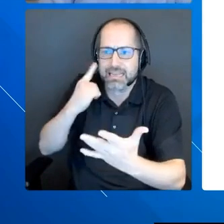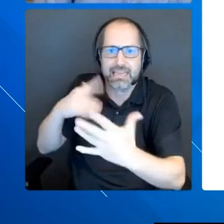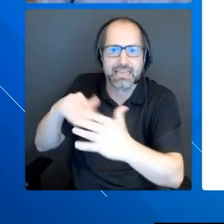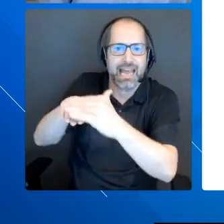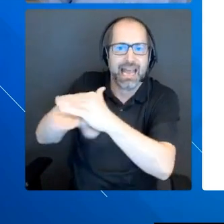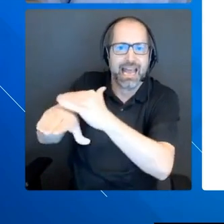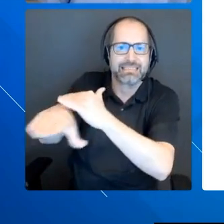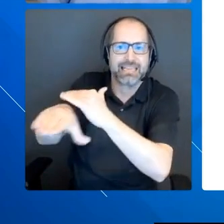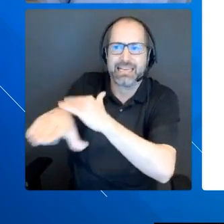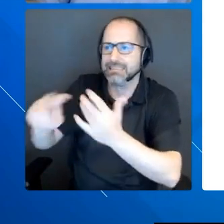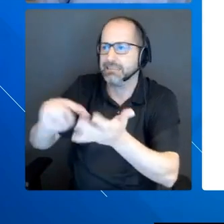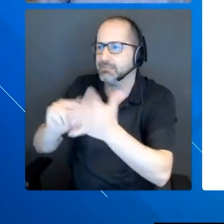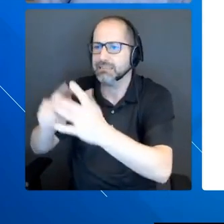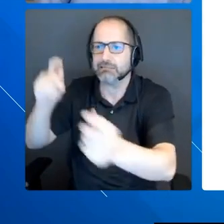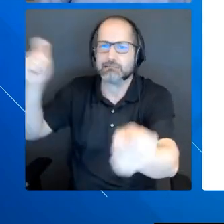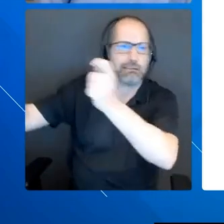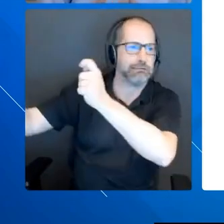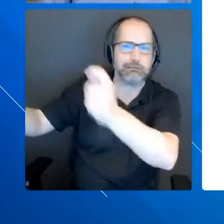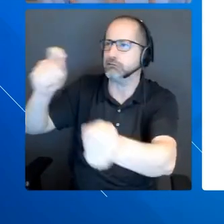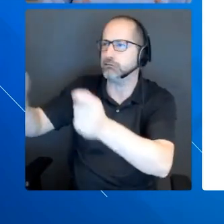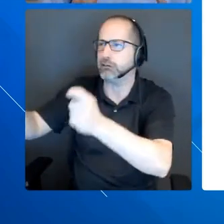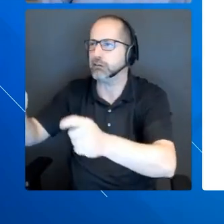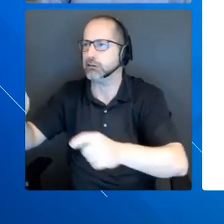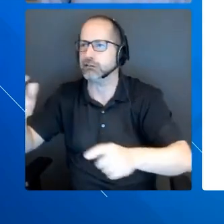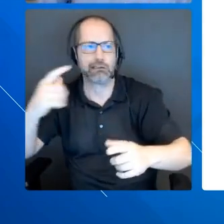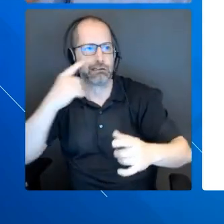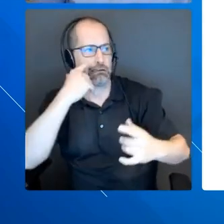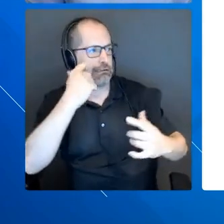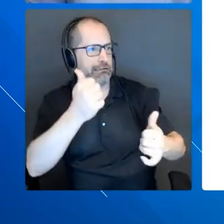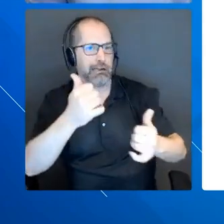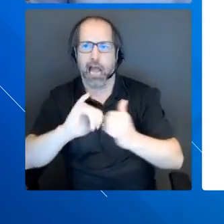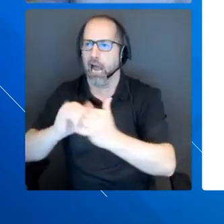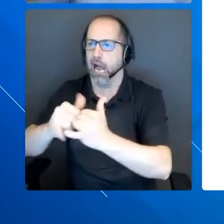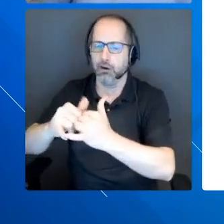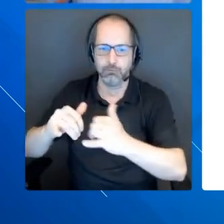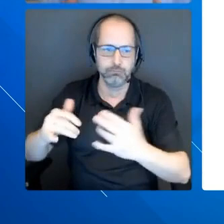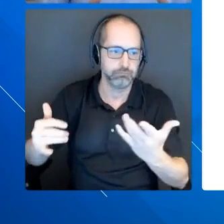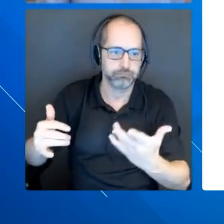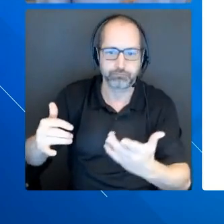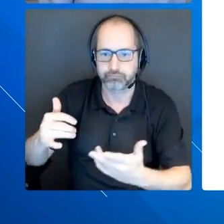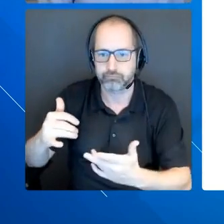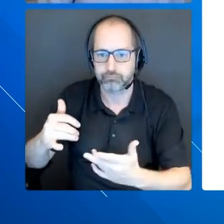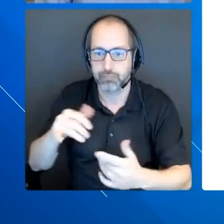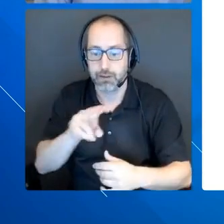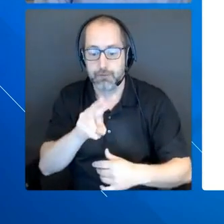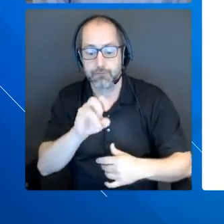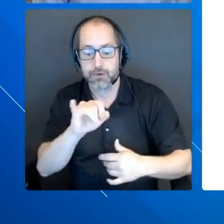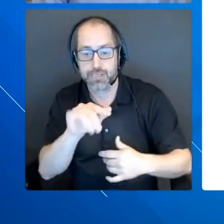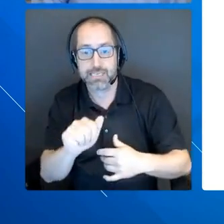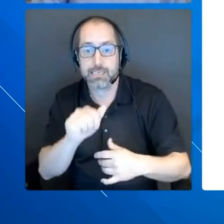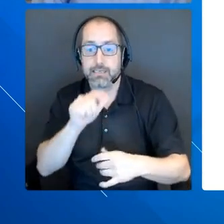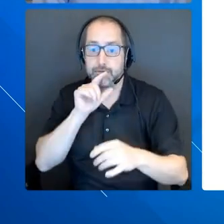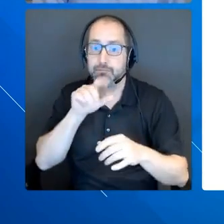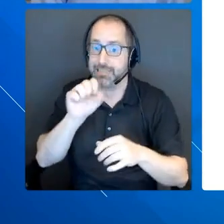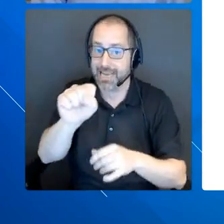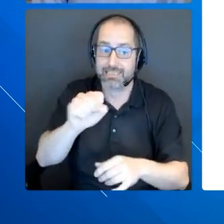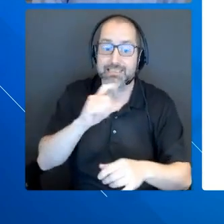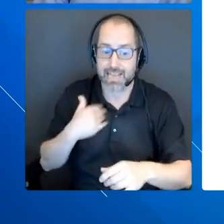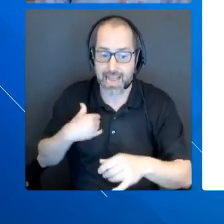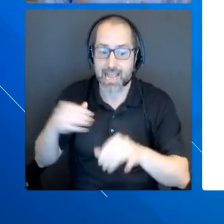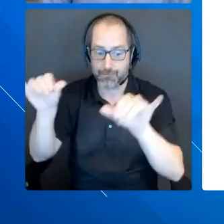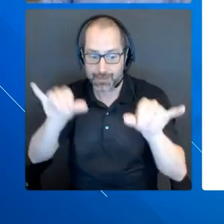moving target or kind of up to interpretation. What is it? Yes, Virginia, there are standards. Cvent